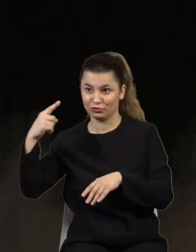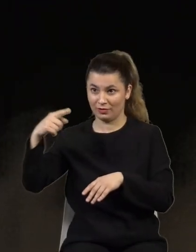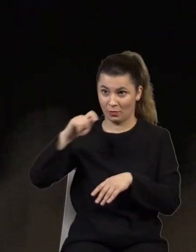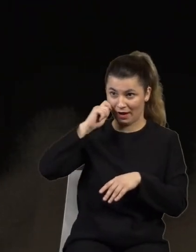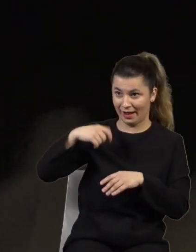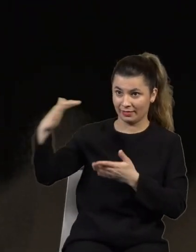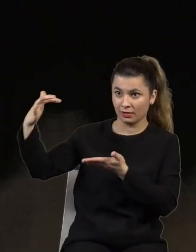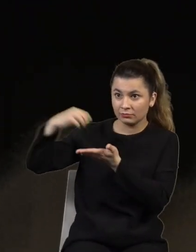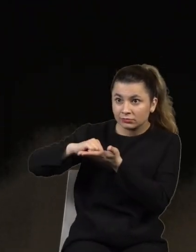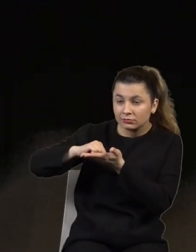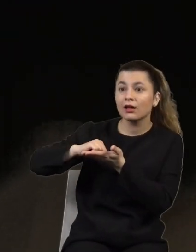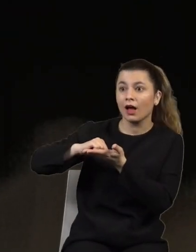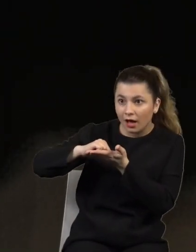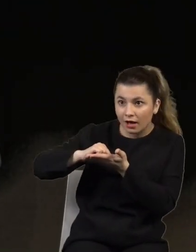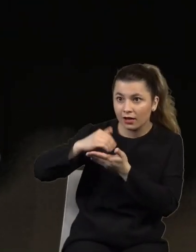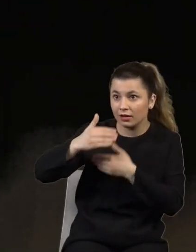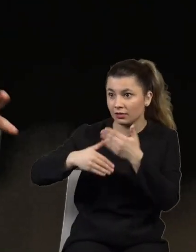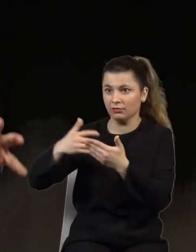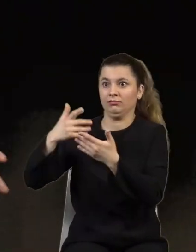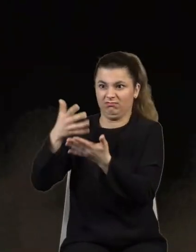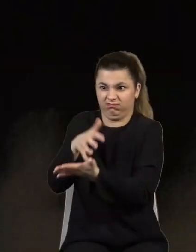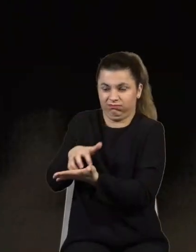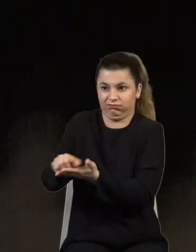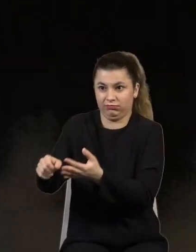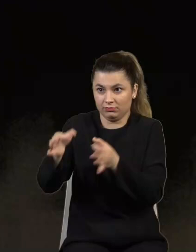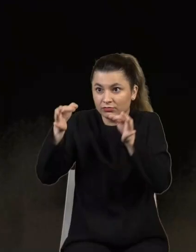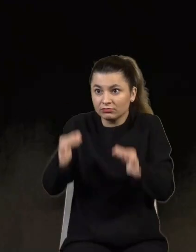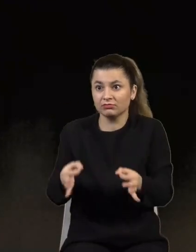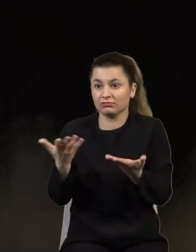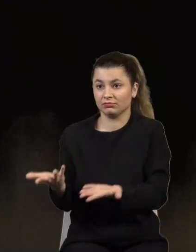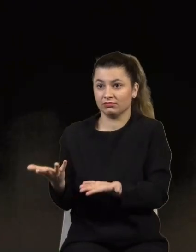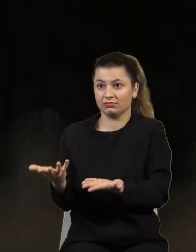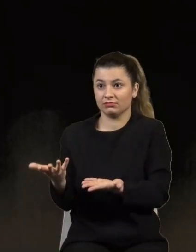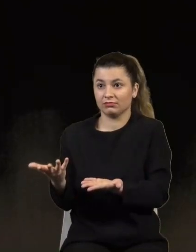Ukraine. We see now completely different